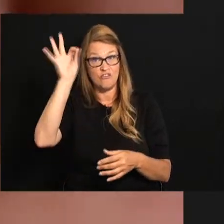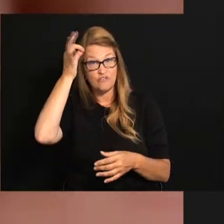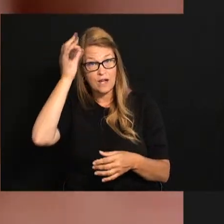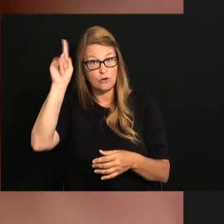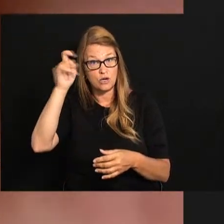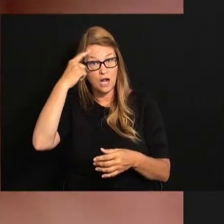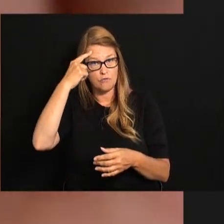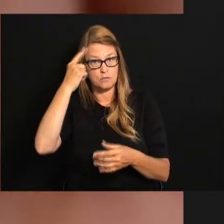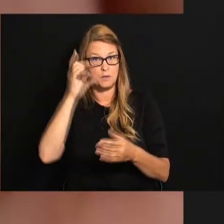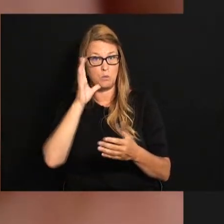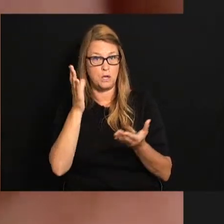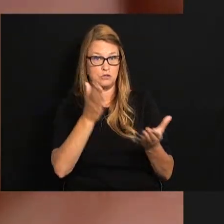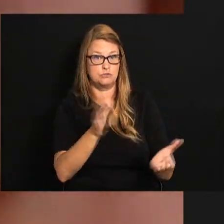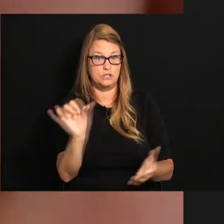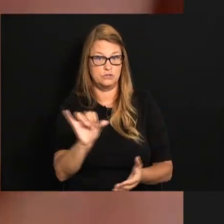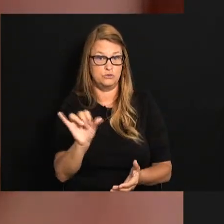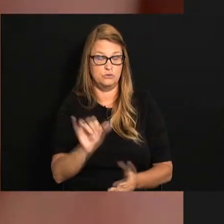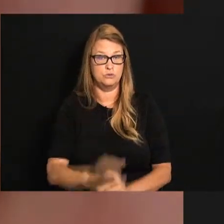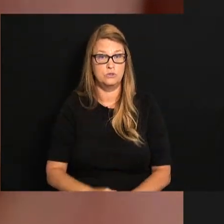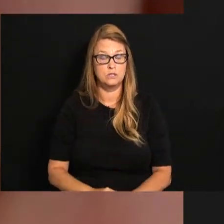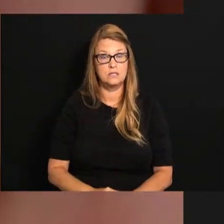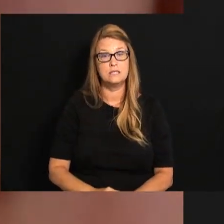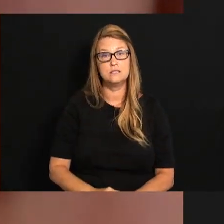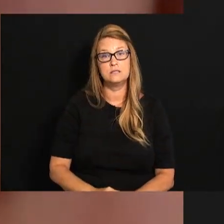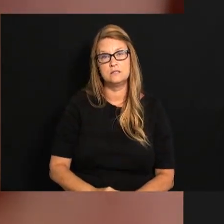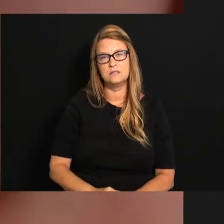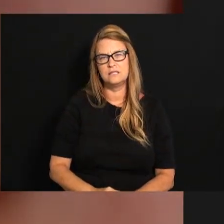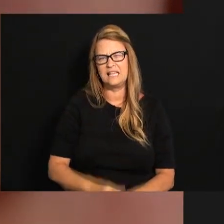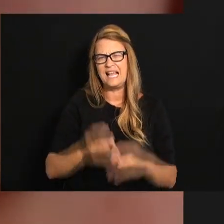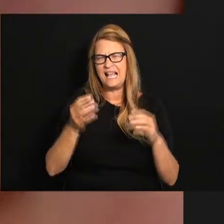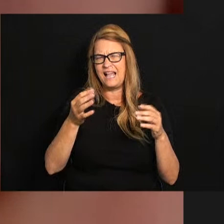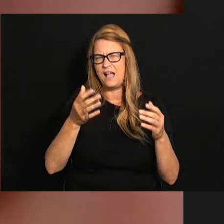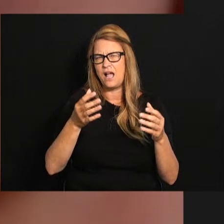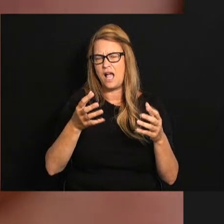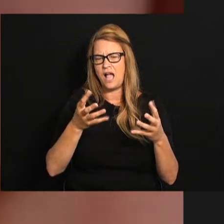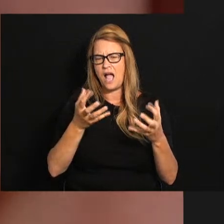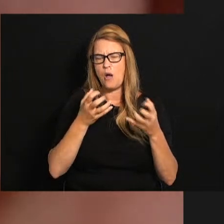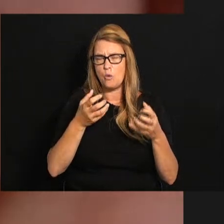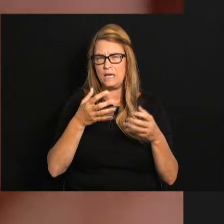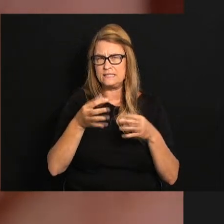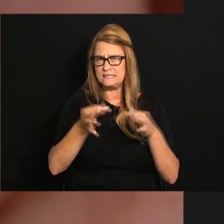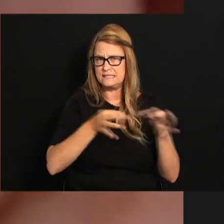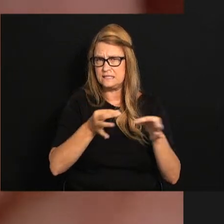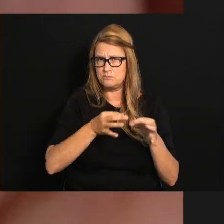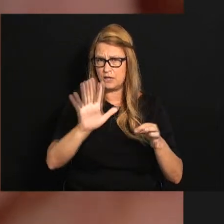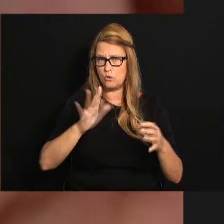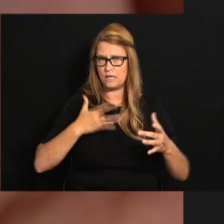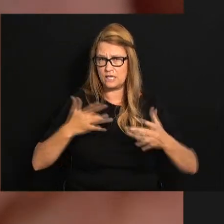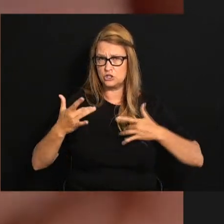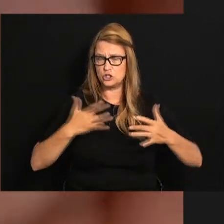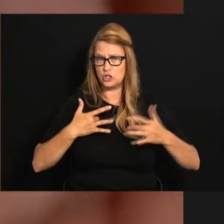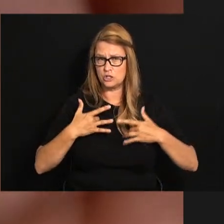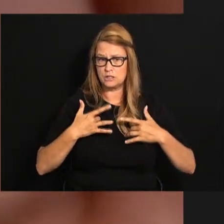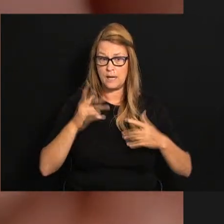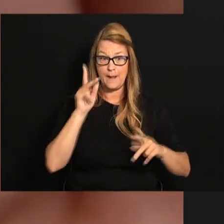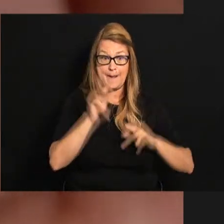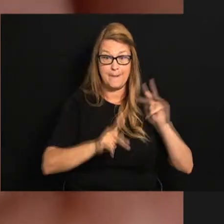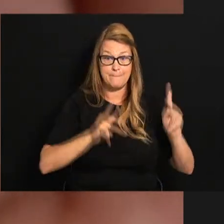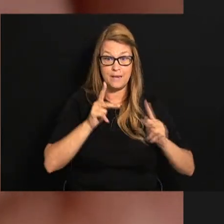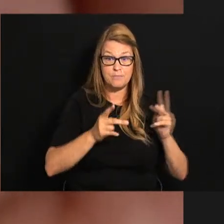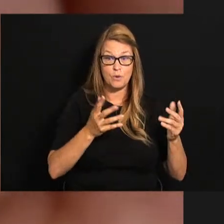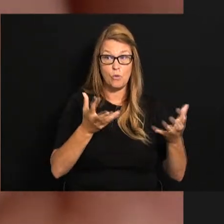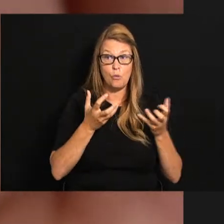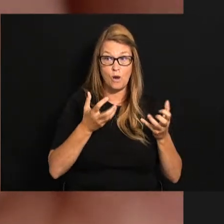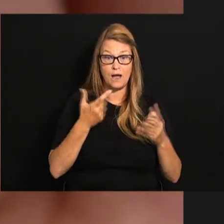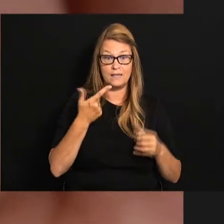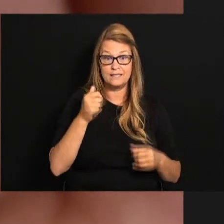appears poised to cut the gas tax? And explain your concern about the roads, because this is kind of contradictory. People want their gas